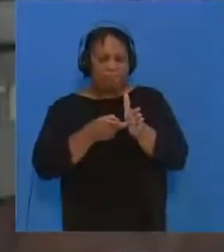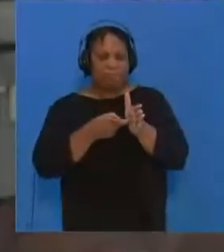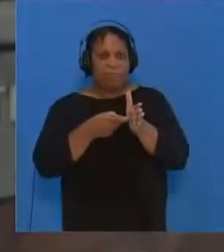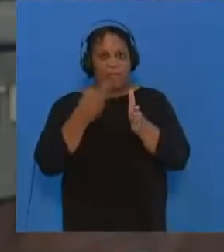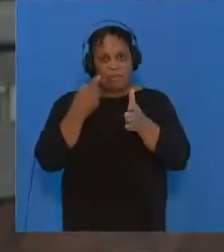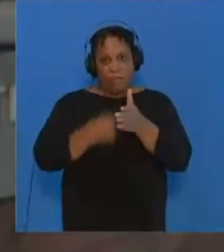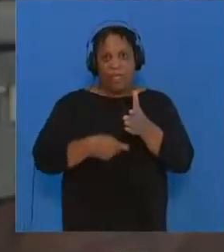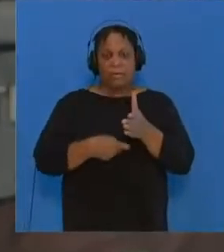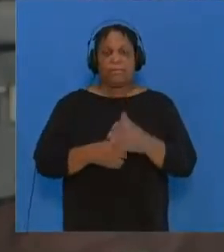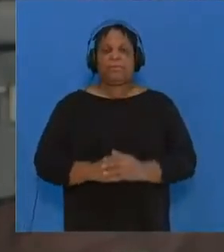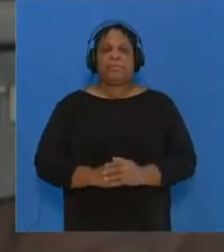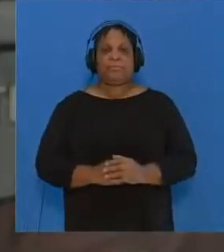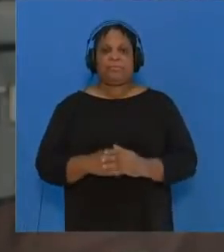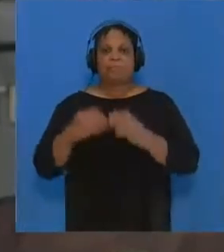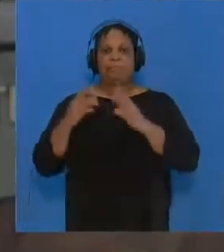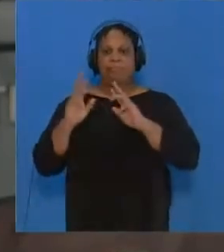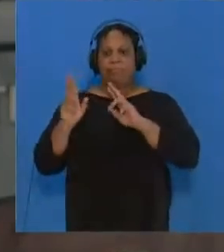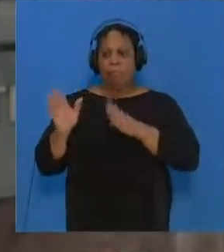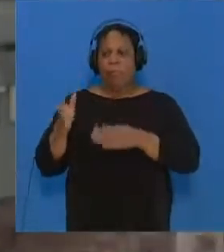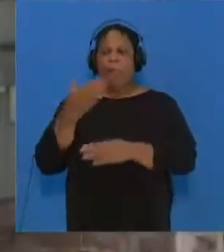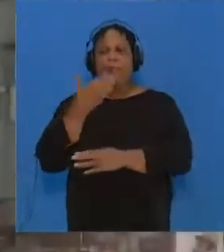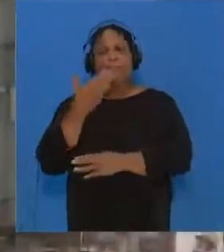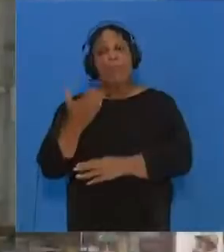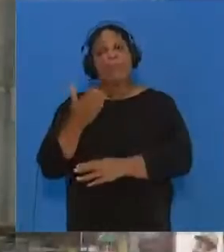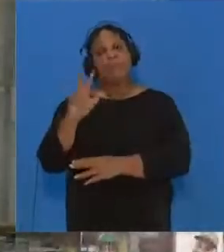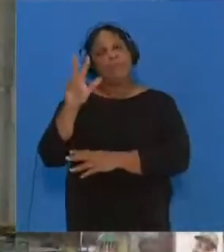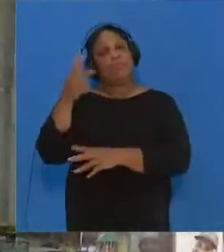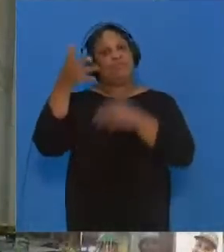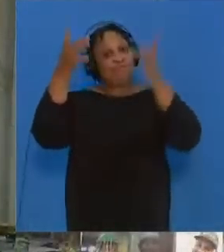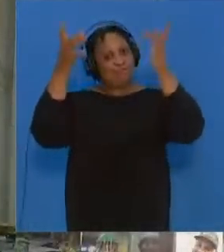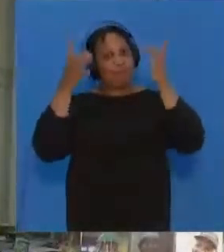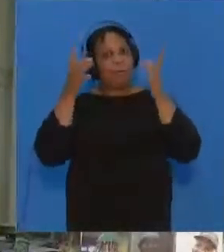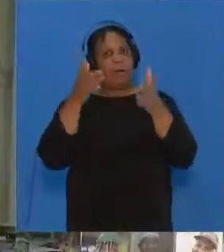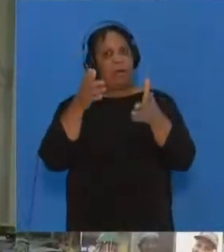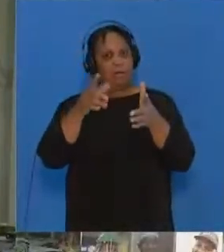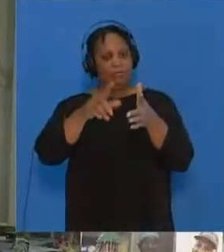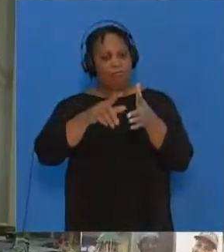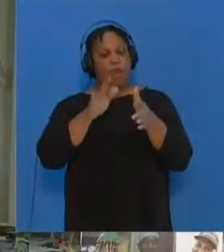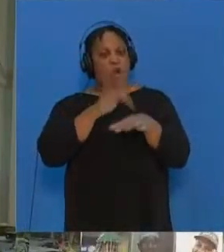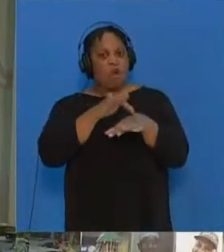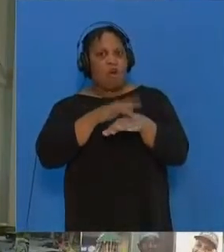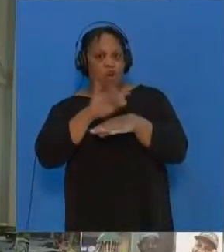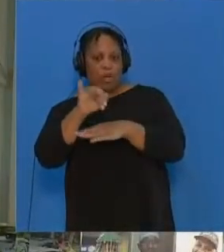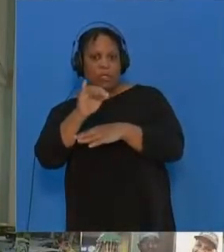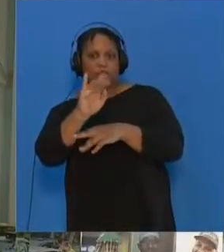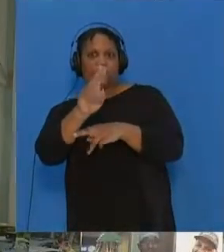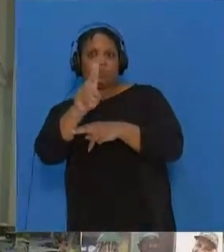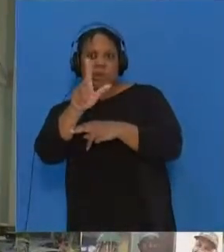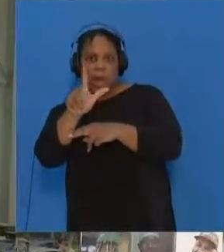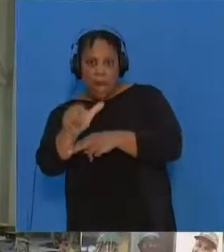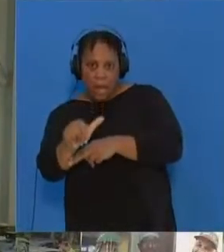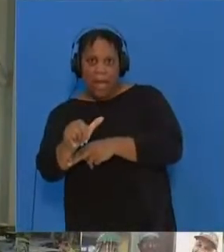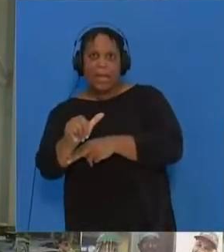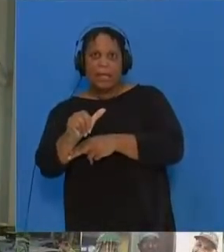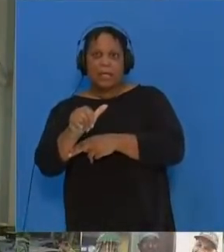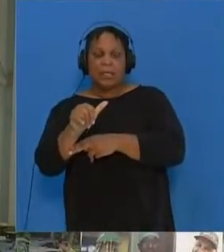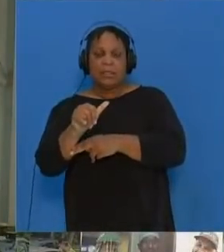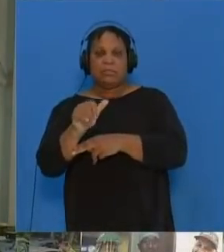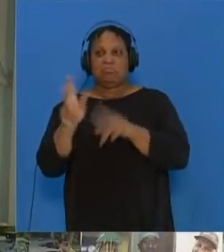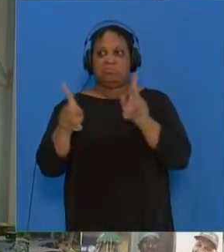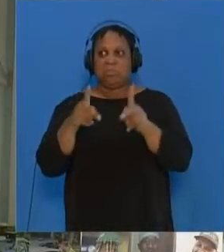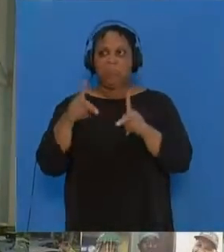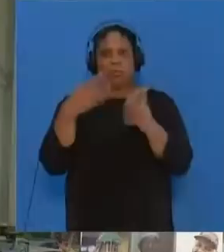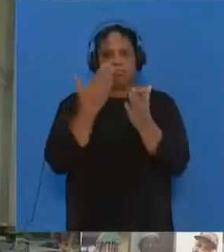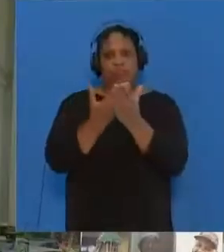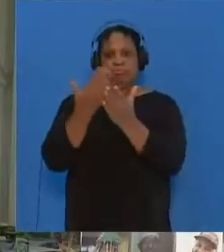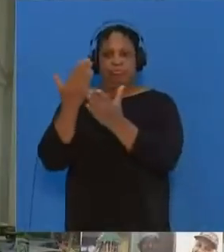fee. Thank you. The Bermuda Triple Crown will begin early July. Alongside those persons and others, people will be arriving